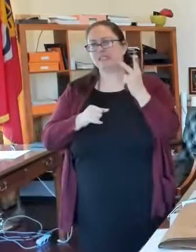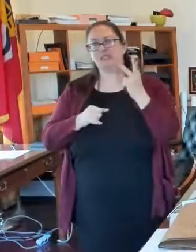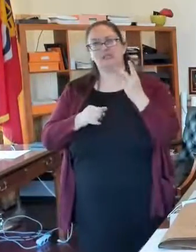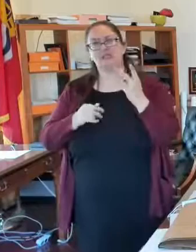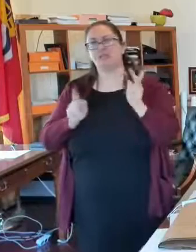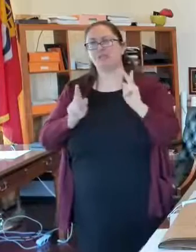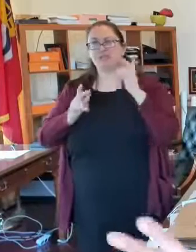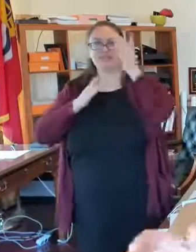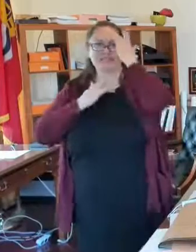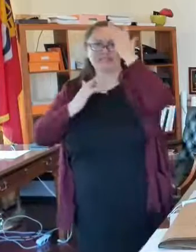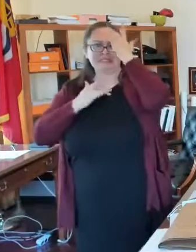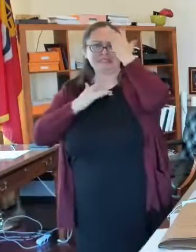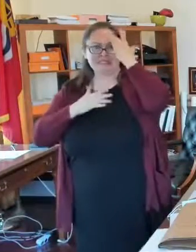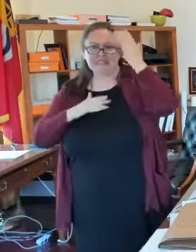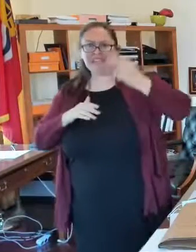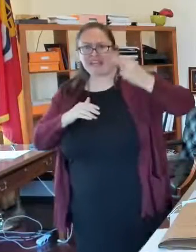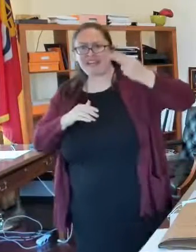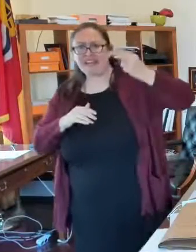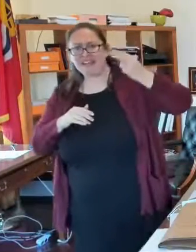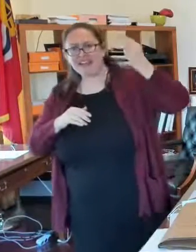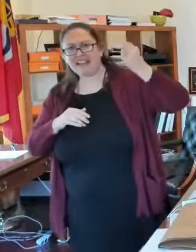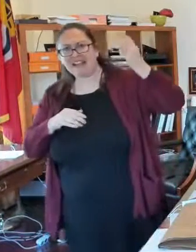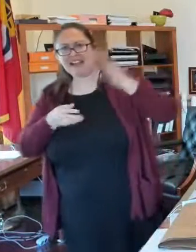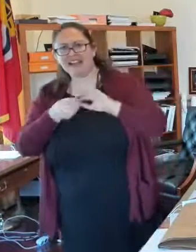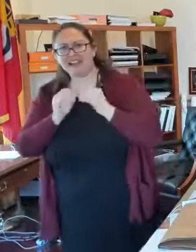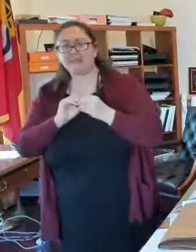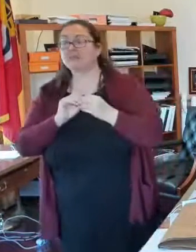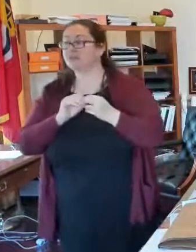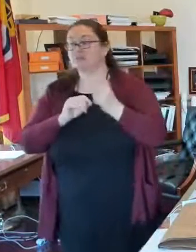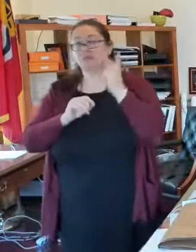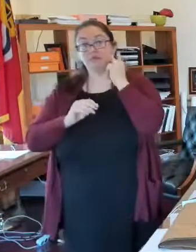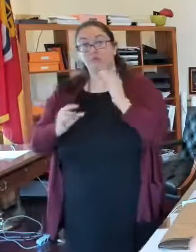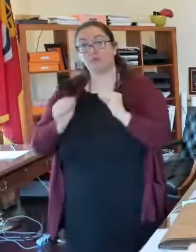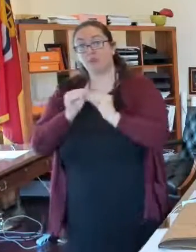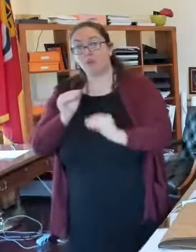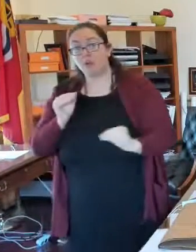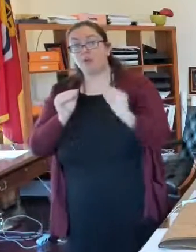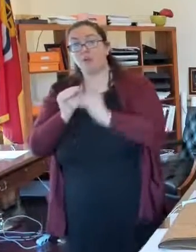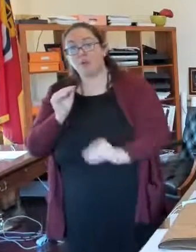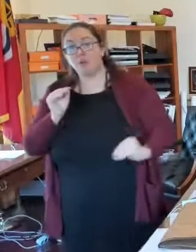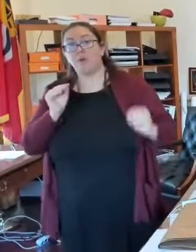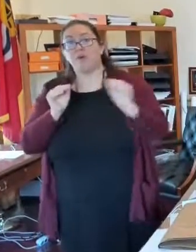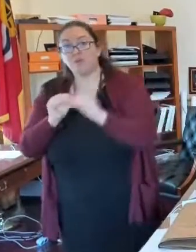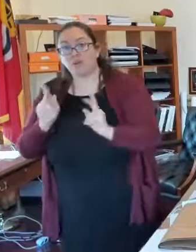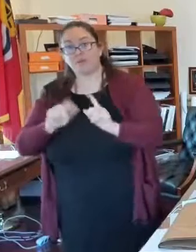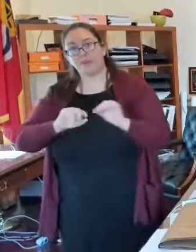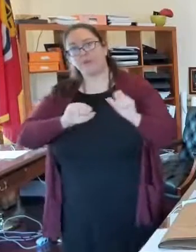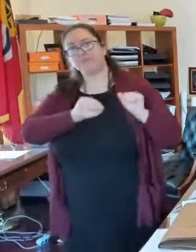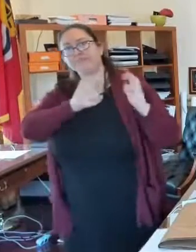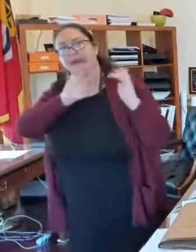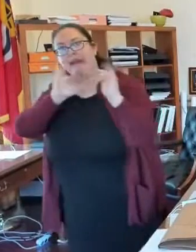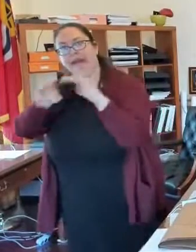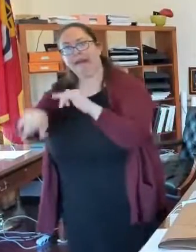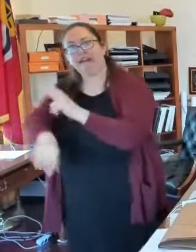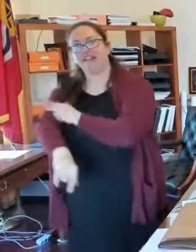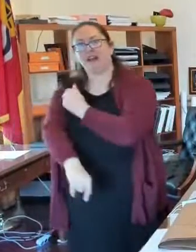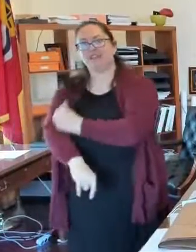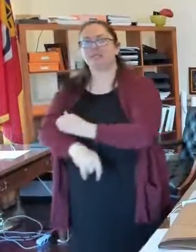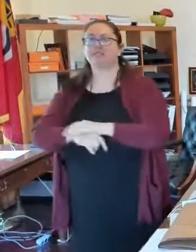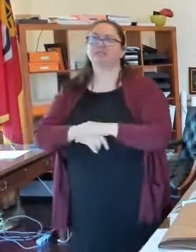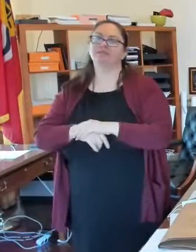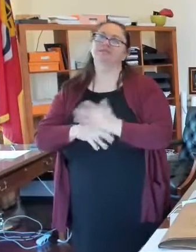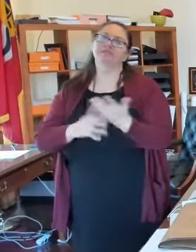means we're continuing to see more and more people go into the hospital. So those are the